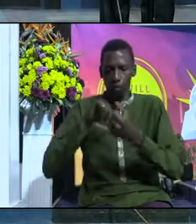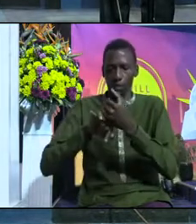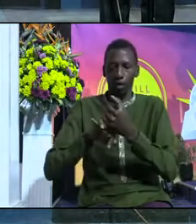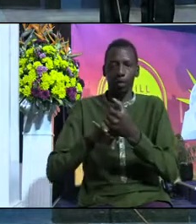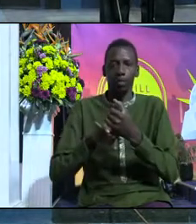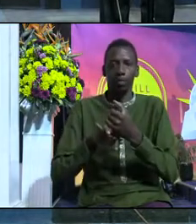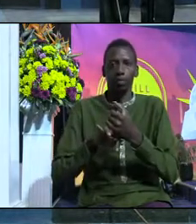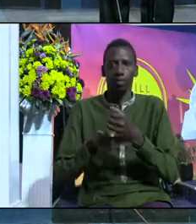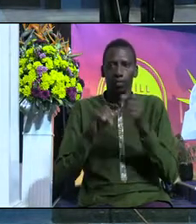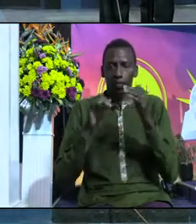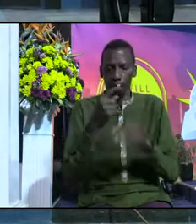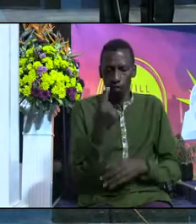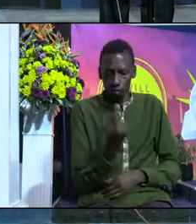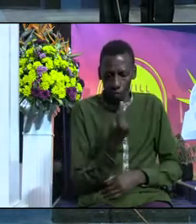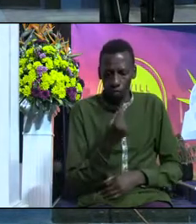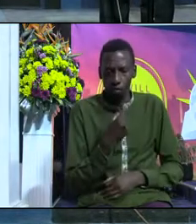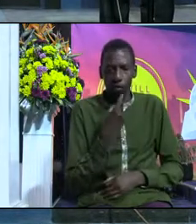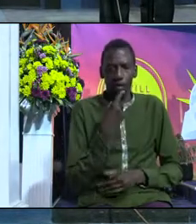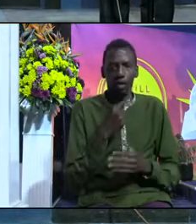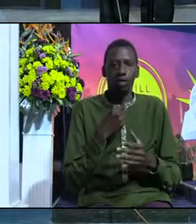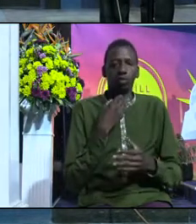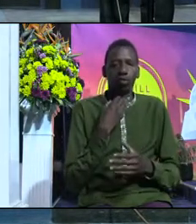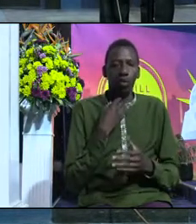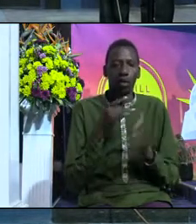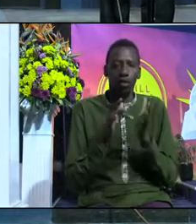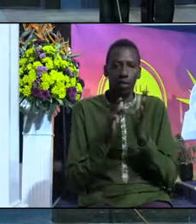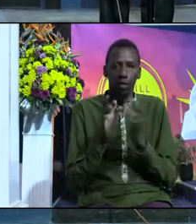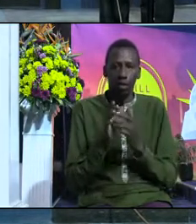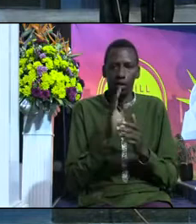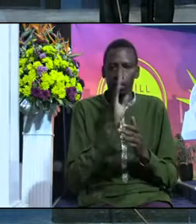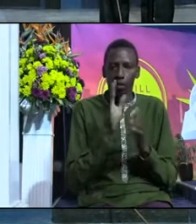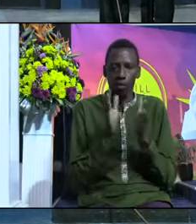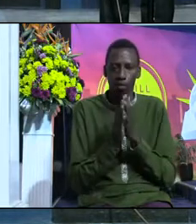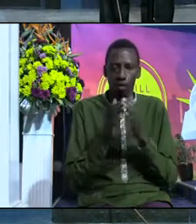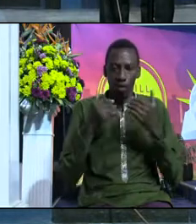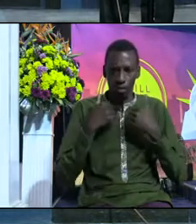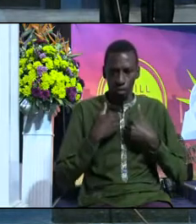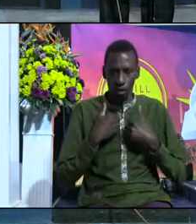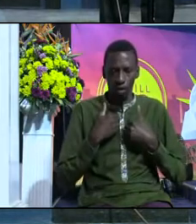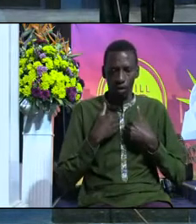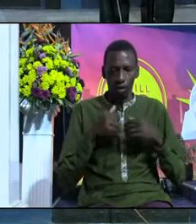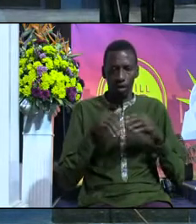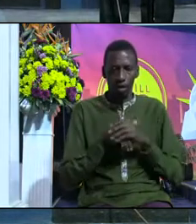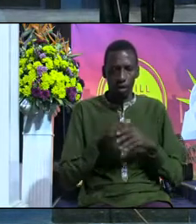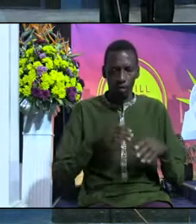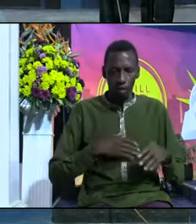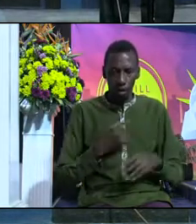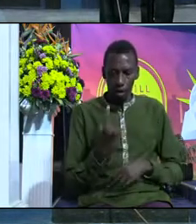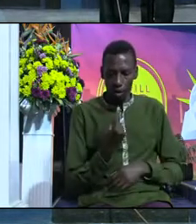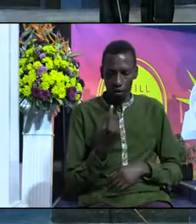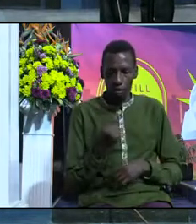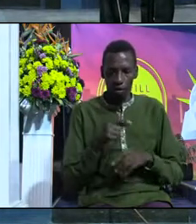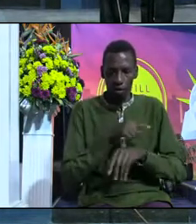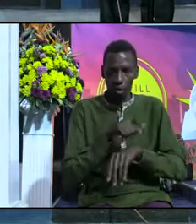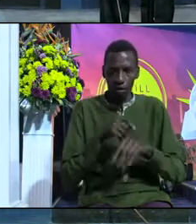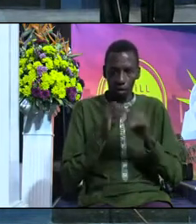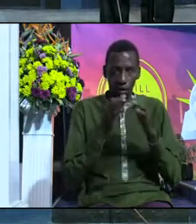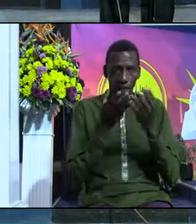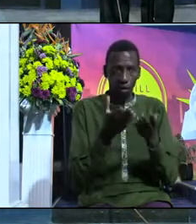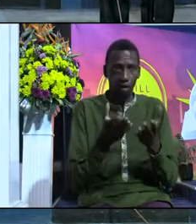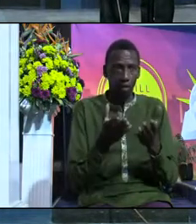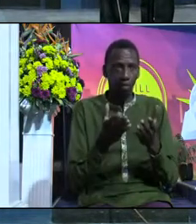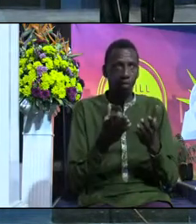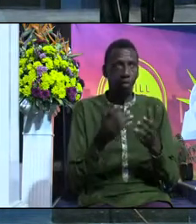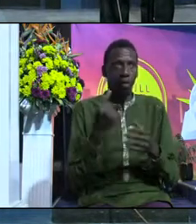single people here tonight, you want to say, I want Jesus to be with me in my lonely hours. If you're here tonight, put your hand up wherever you are.